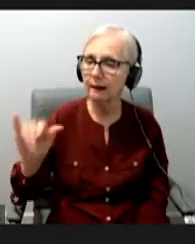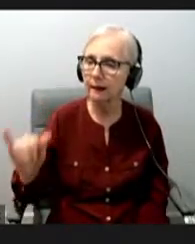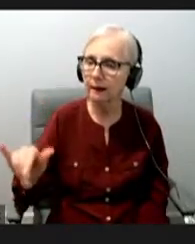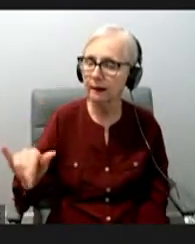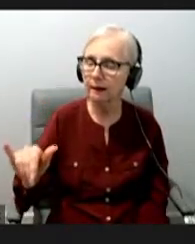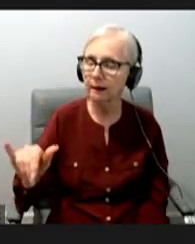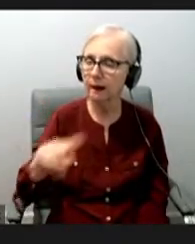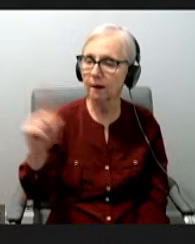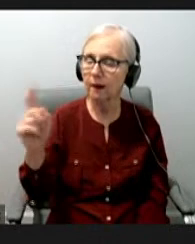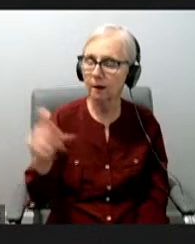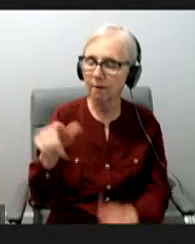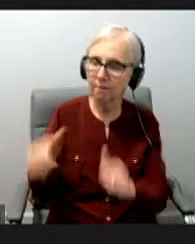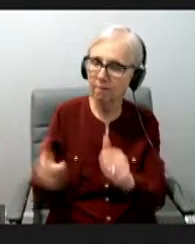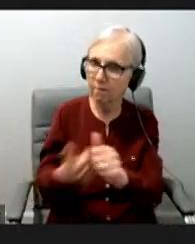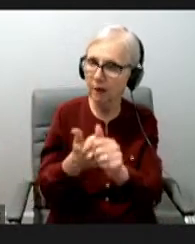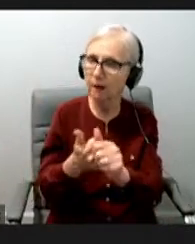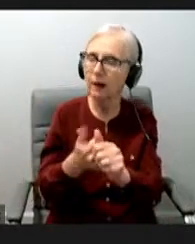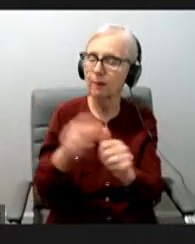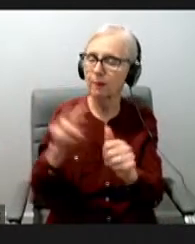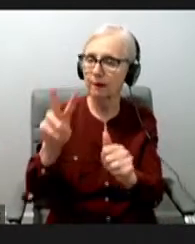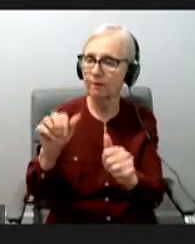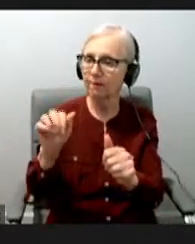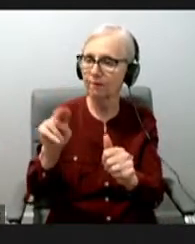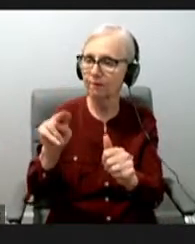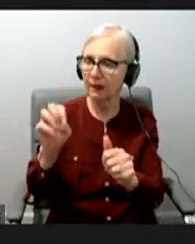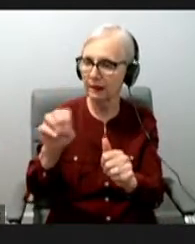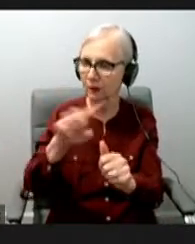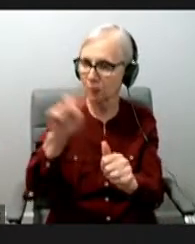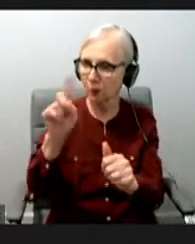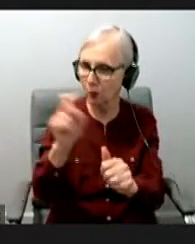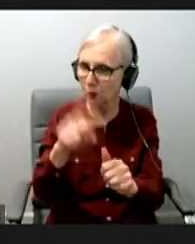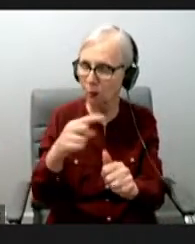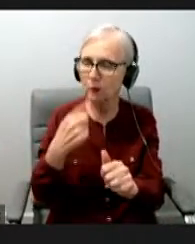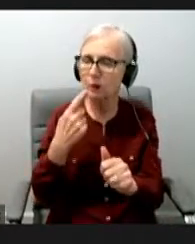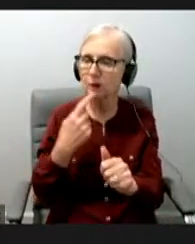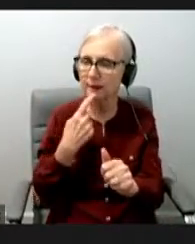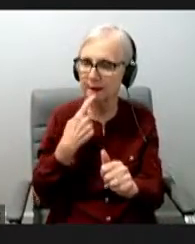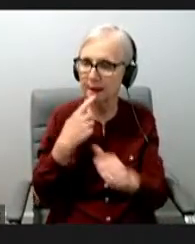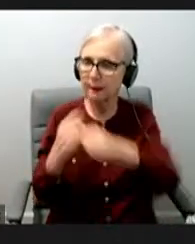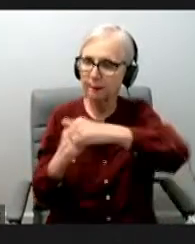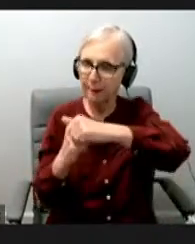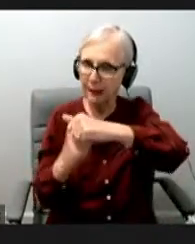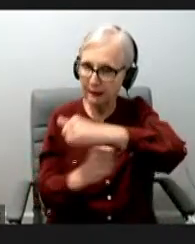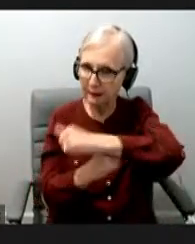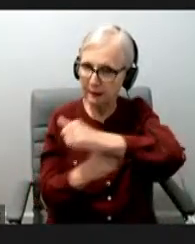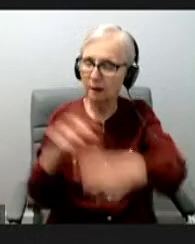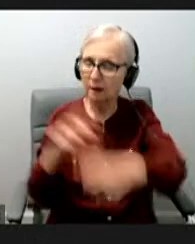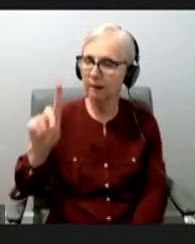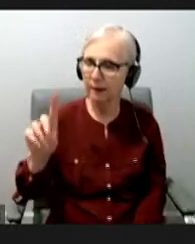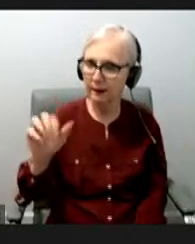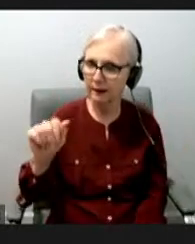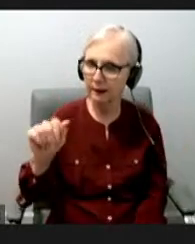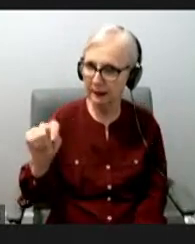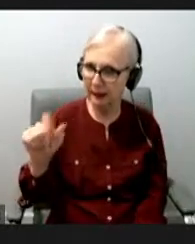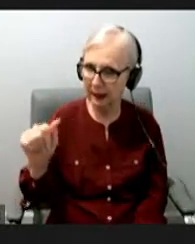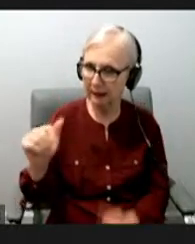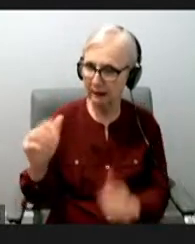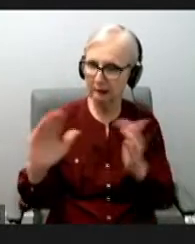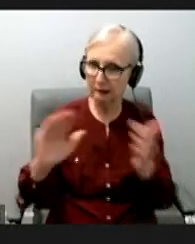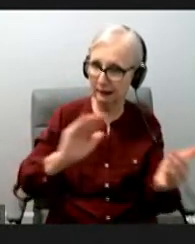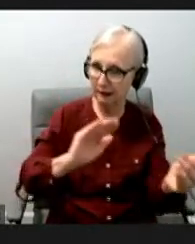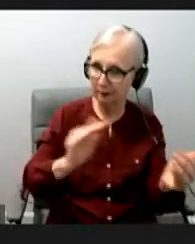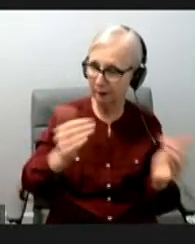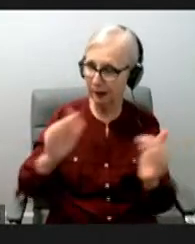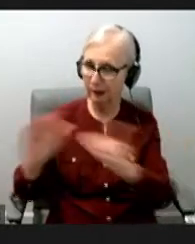Yeah, kind of following up on Vinny's question there, would you say based on the data and comparing not only